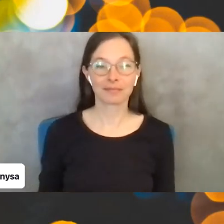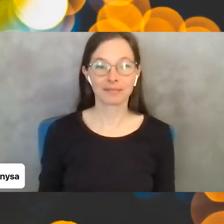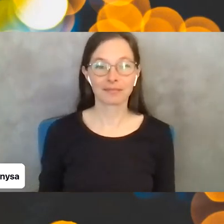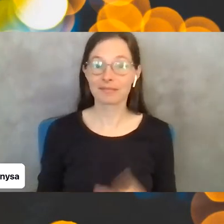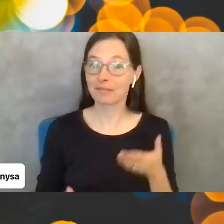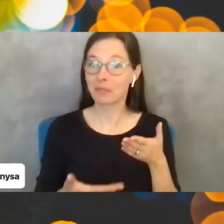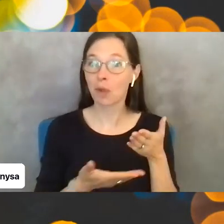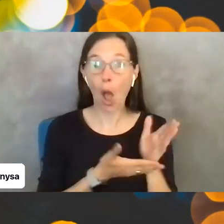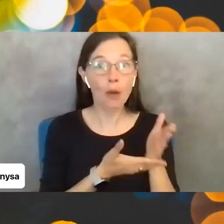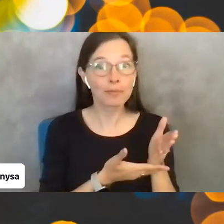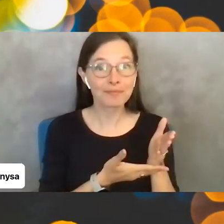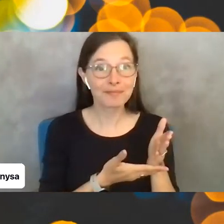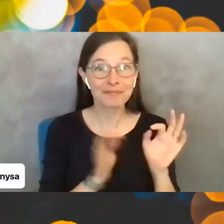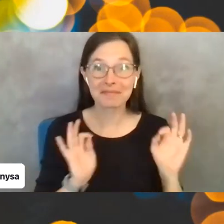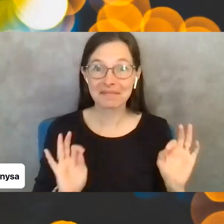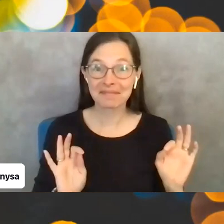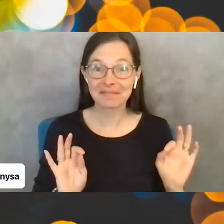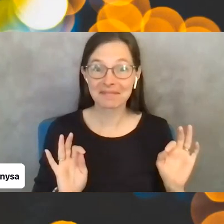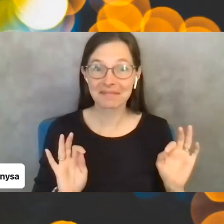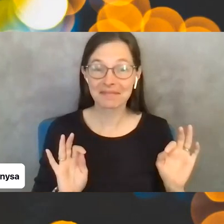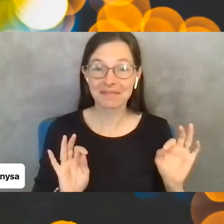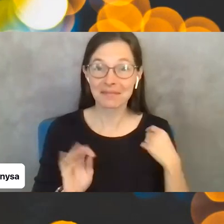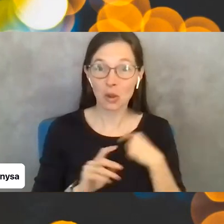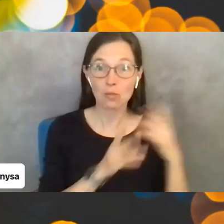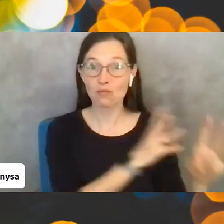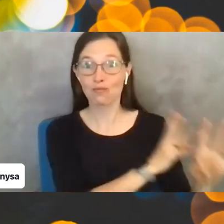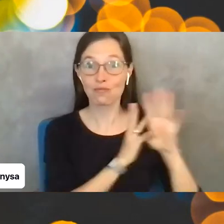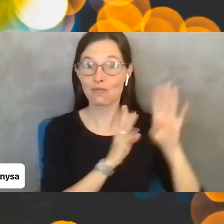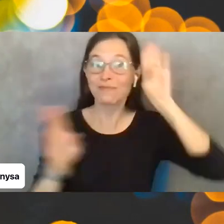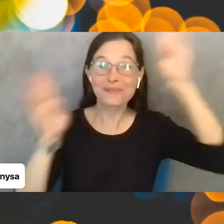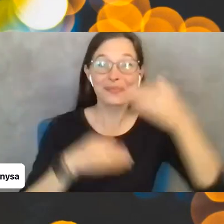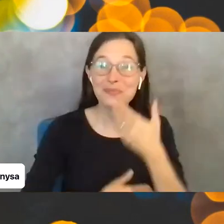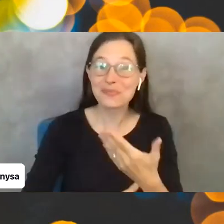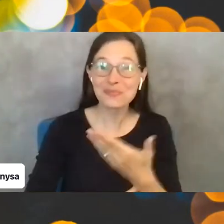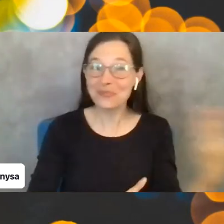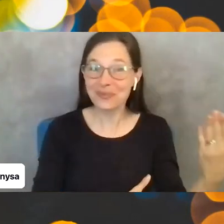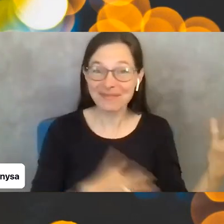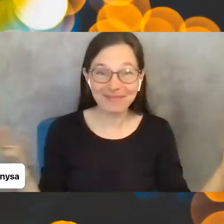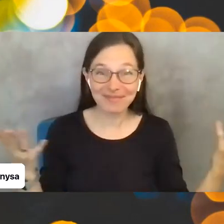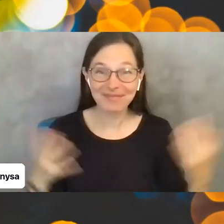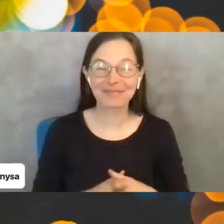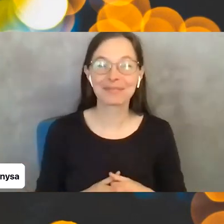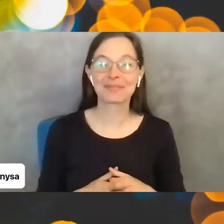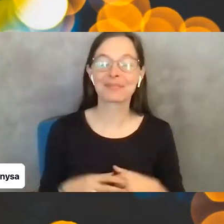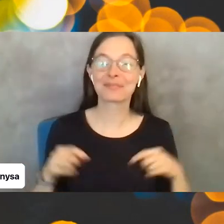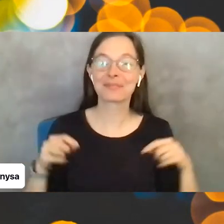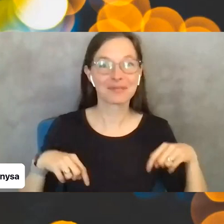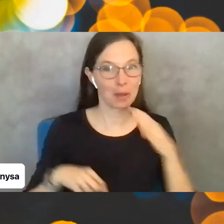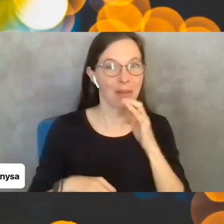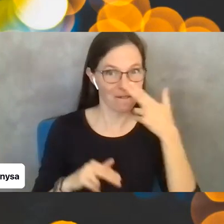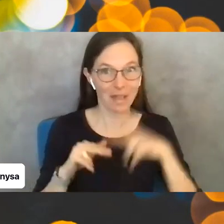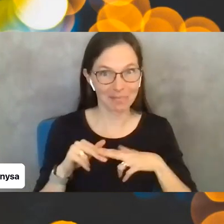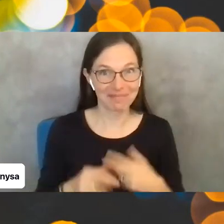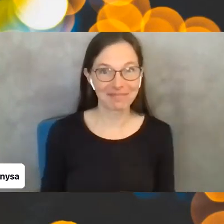All right. All right. We're loading in. Good morning, Momentos. This is going to be a fun